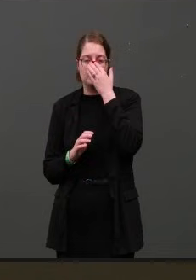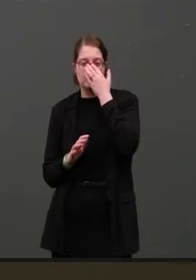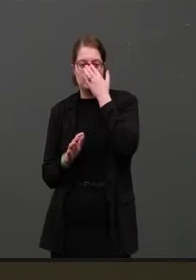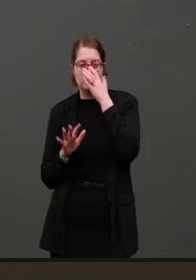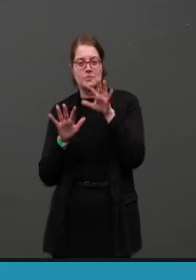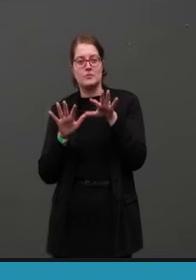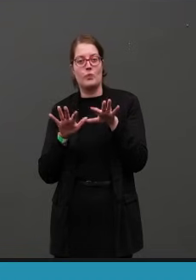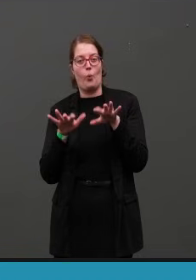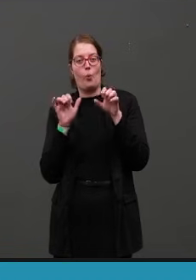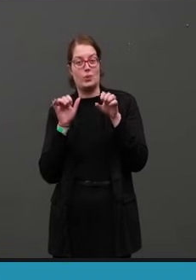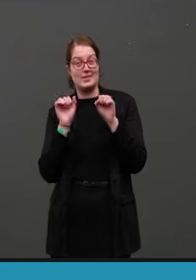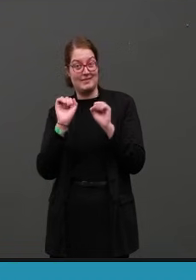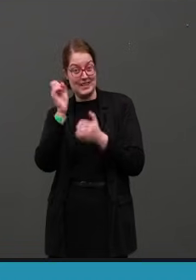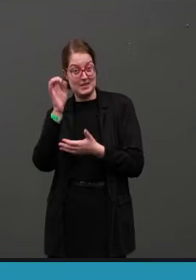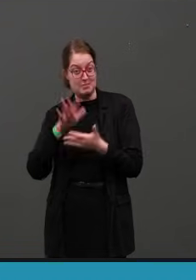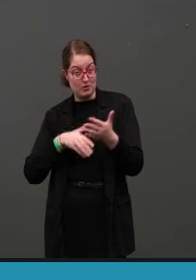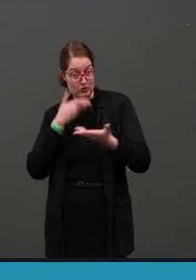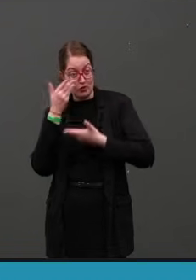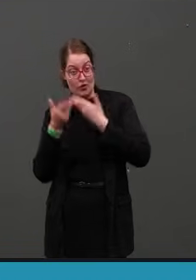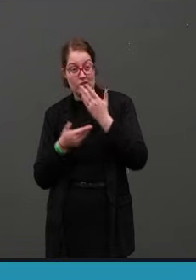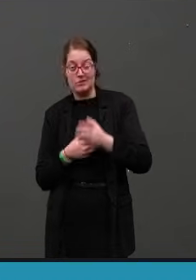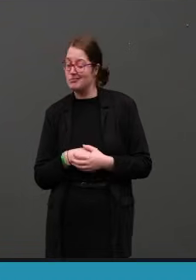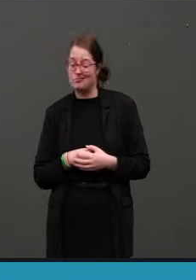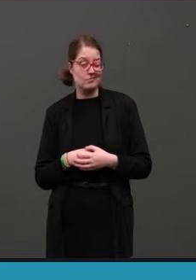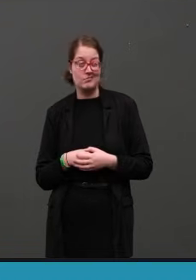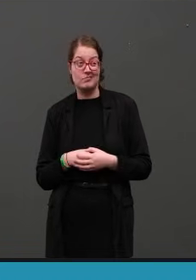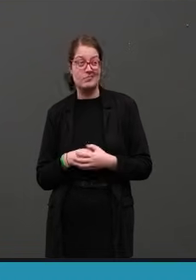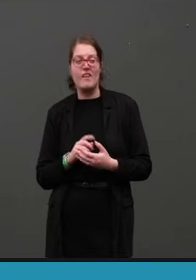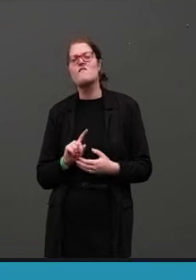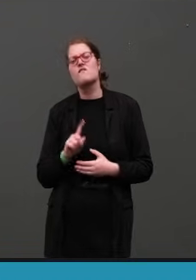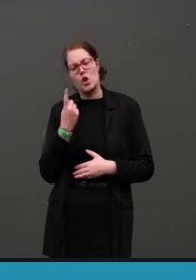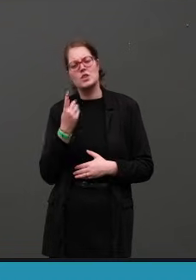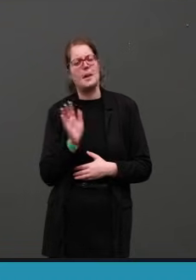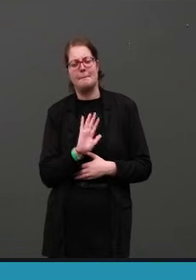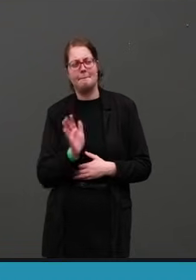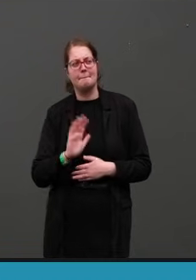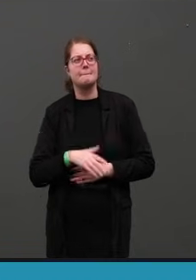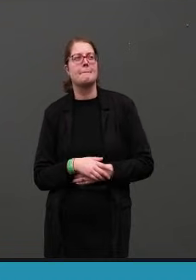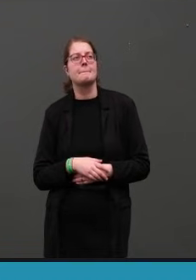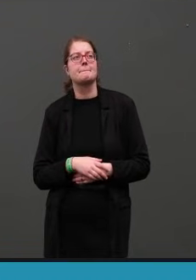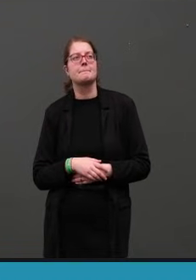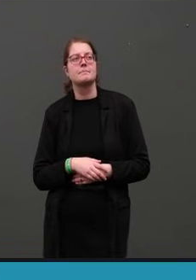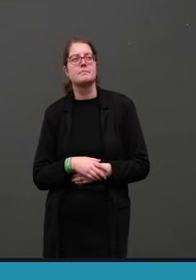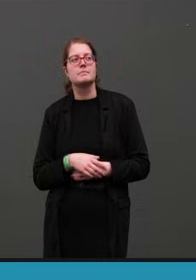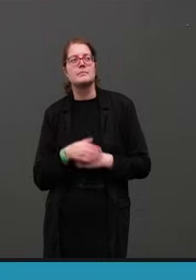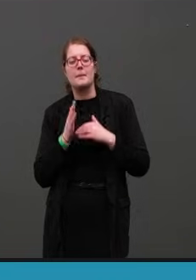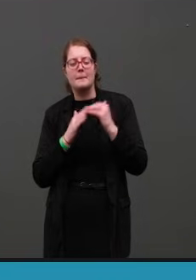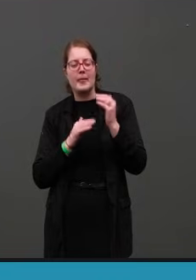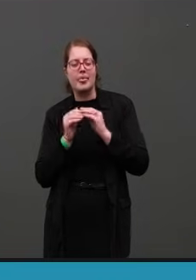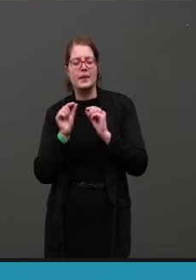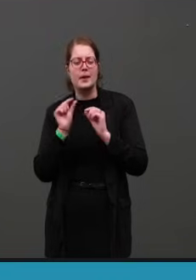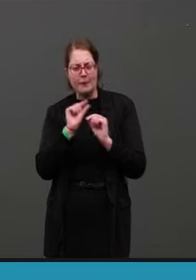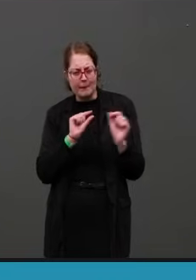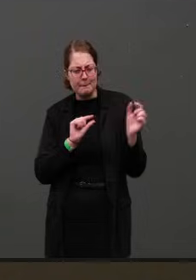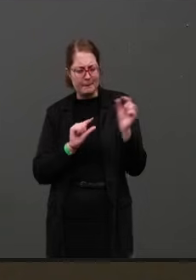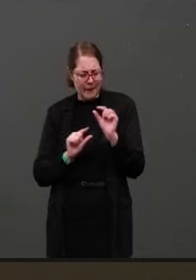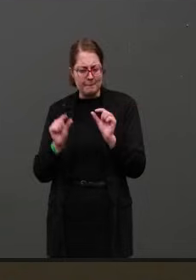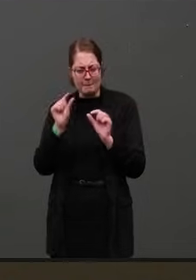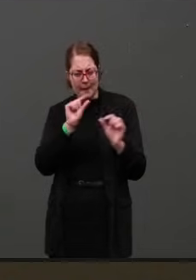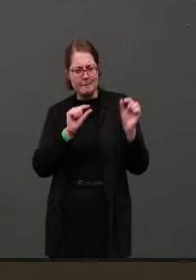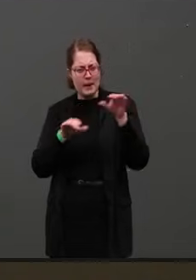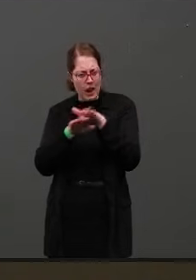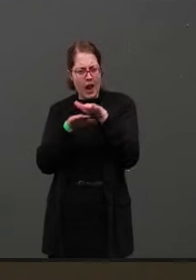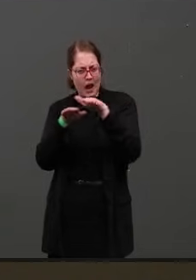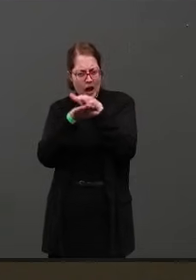experience stories, at least not the first time around. They build a story piece by piece, layer by layer, in